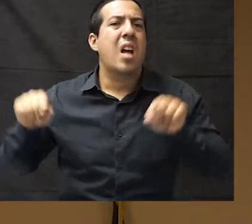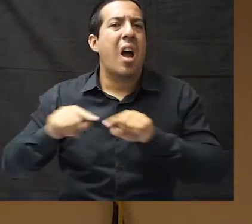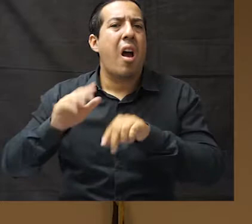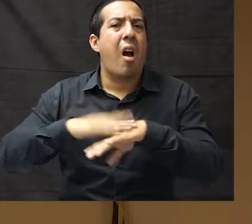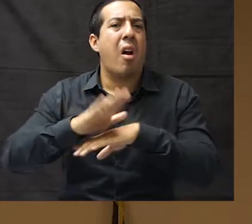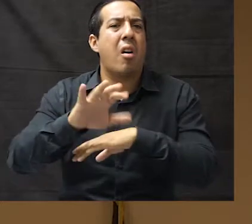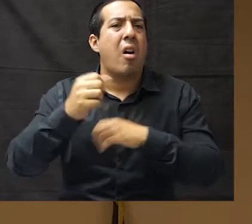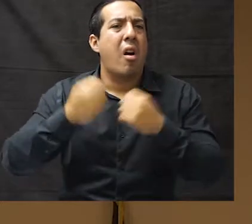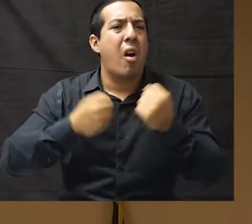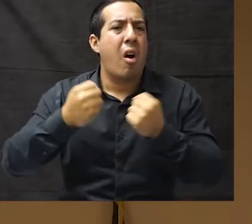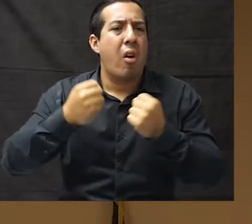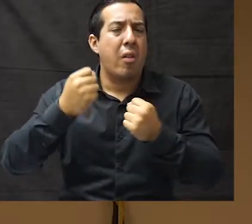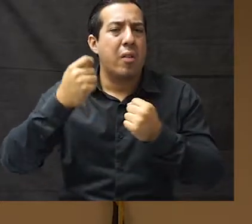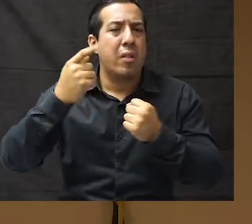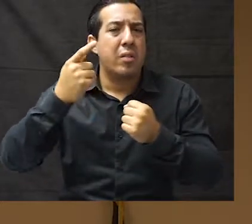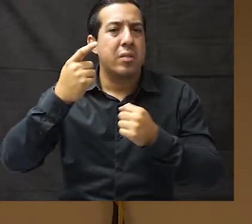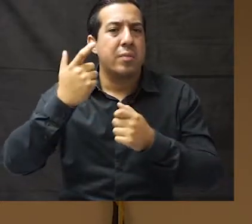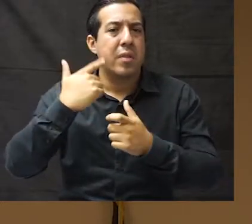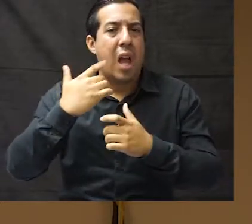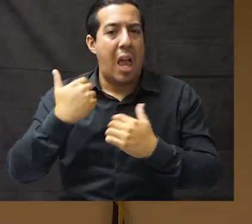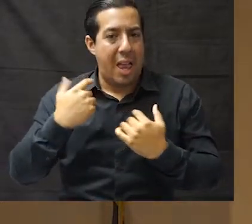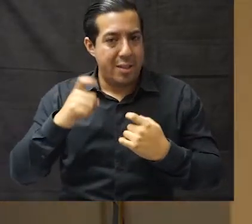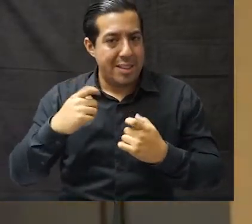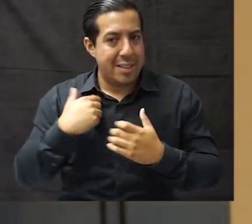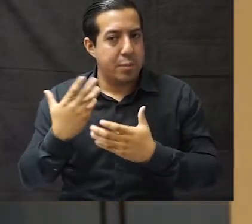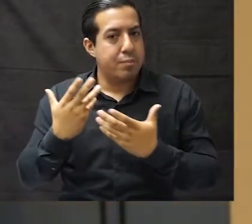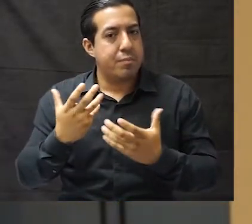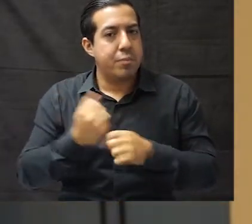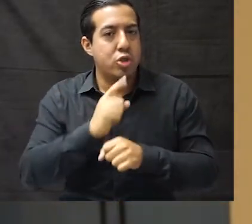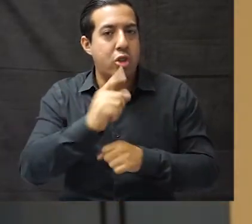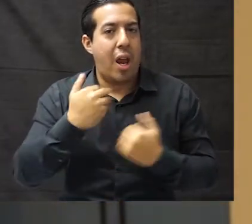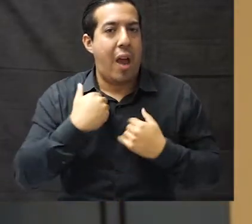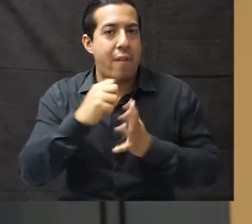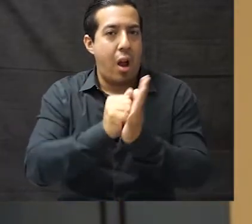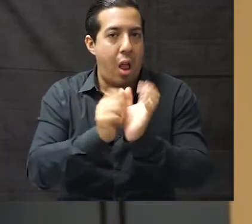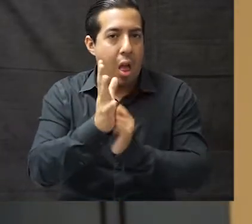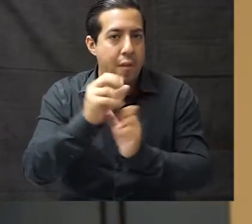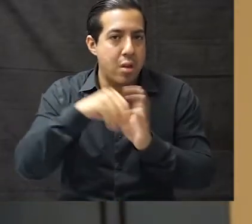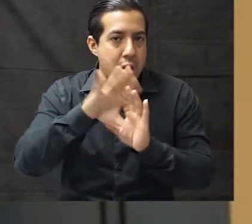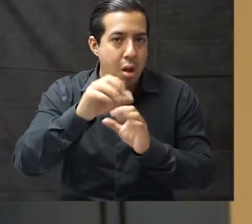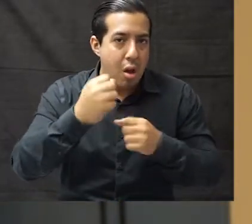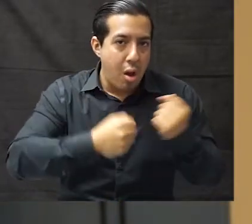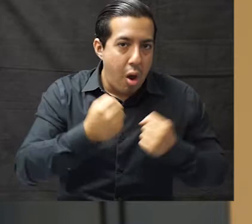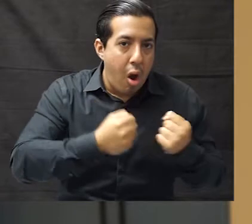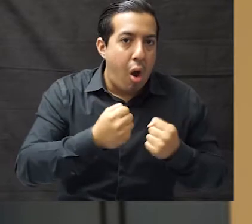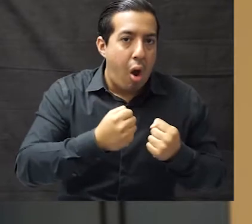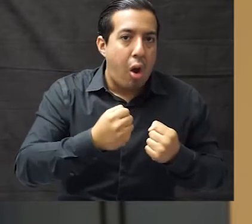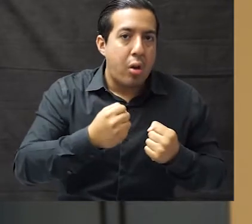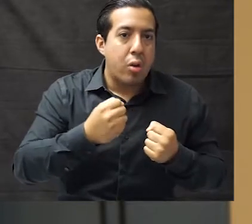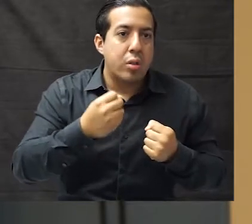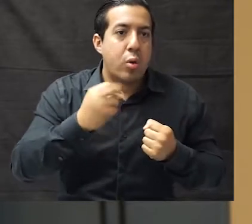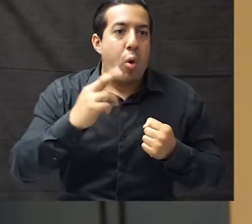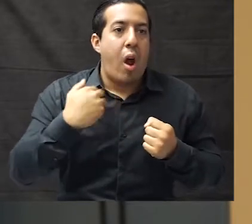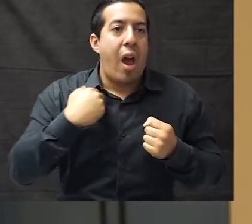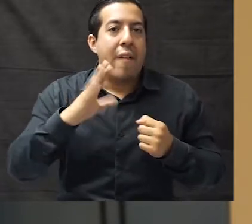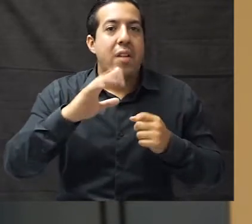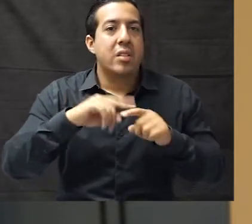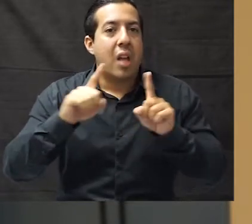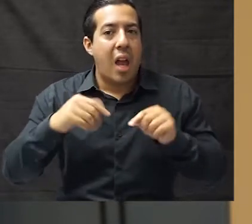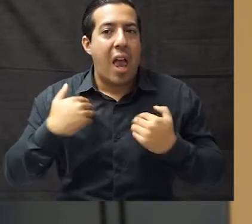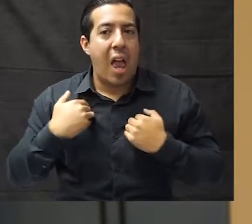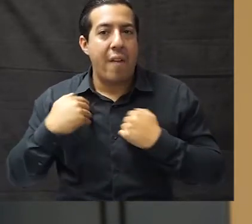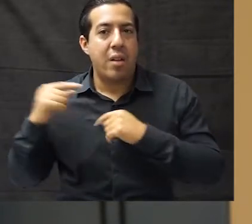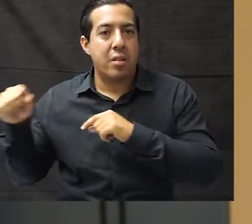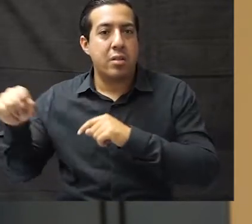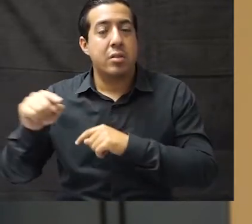don't think it's really necessary. I mean, so if you kick it ahead a couple there, one more,